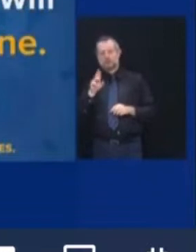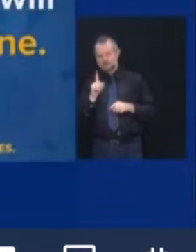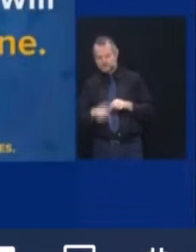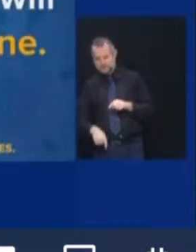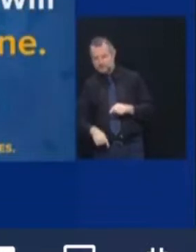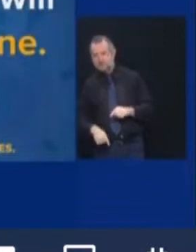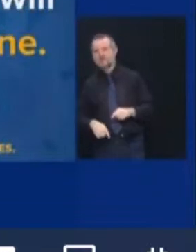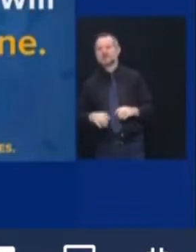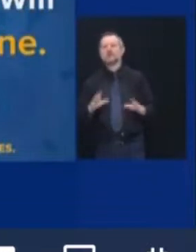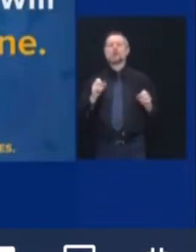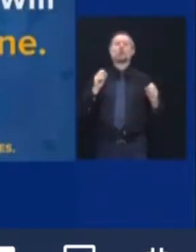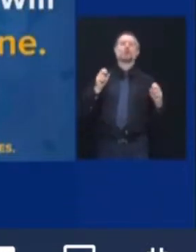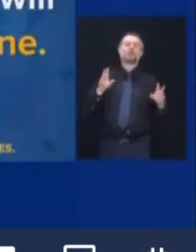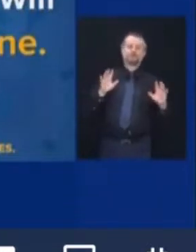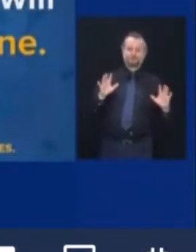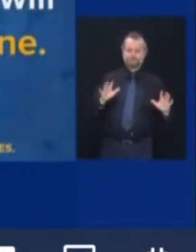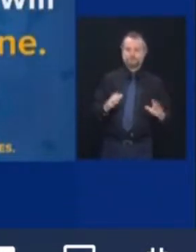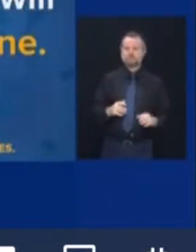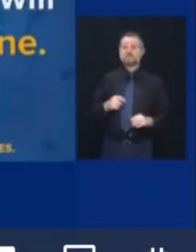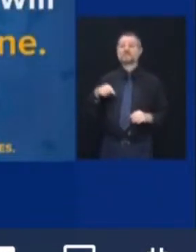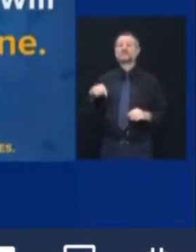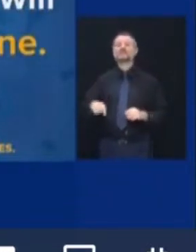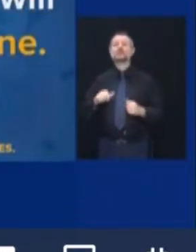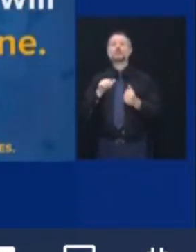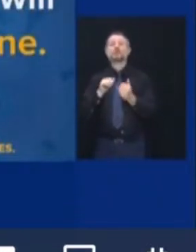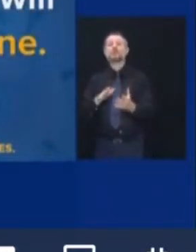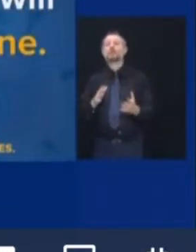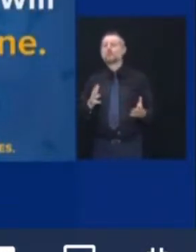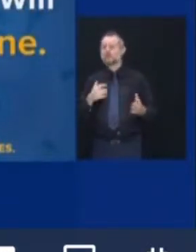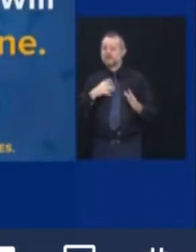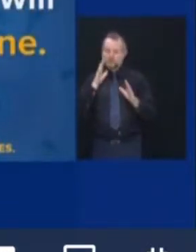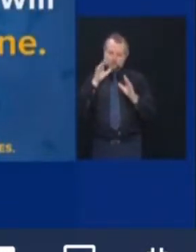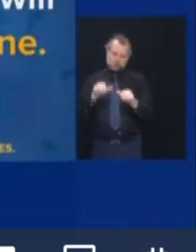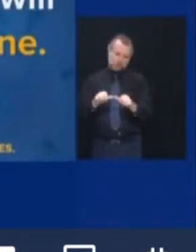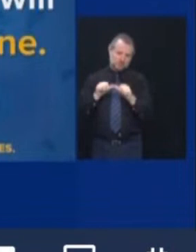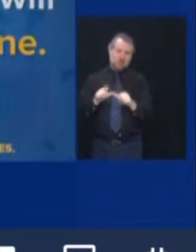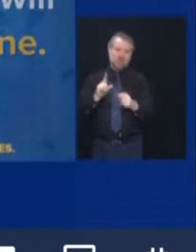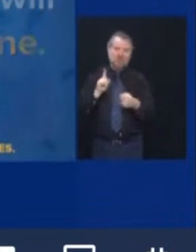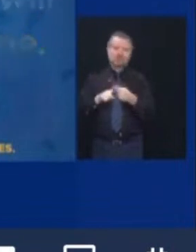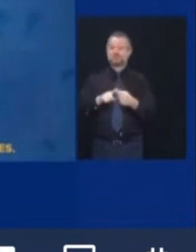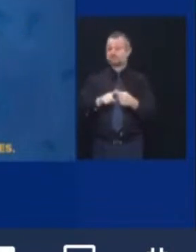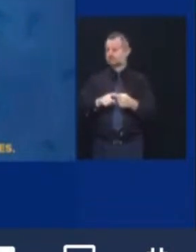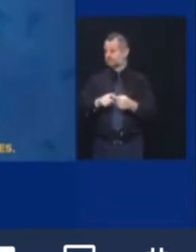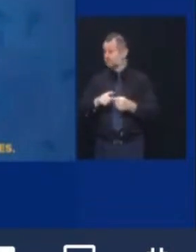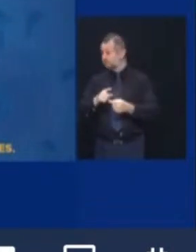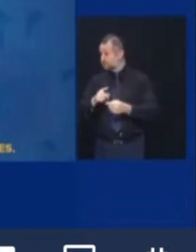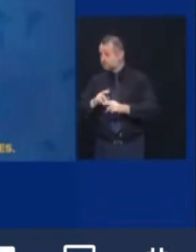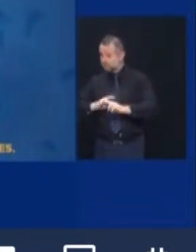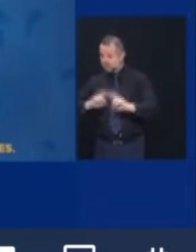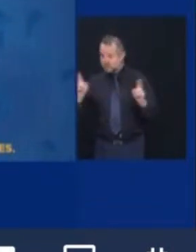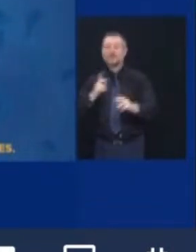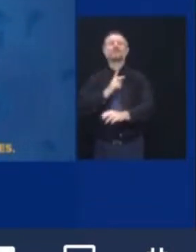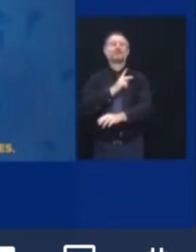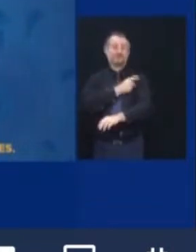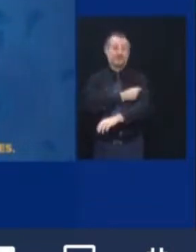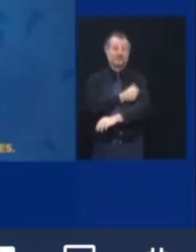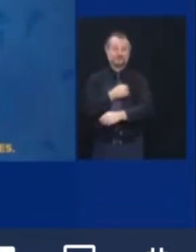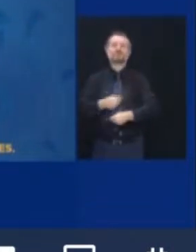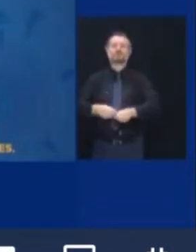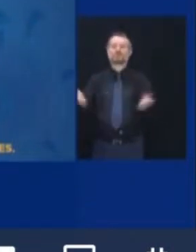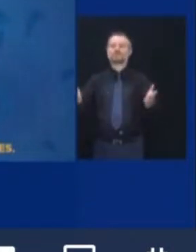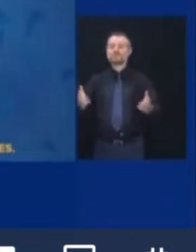This microcluster approach, we're going to continue through the vaccine because this is not over until the vaccine.